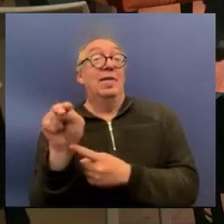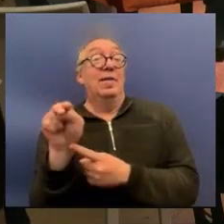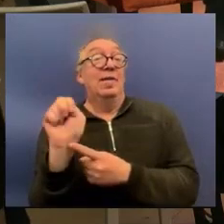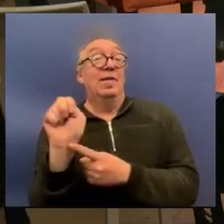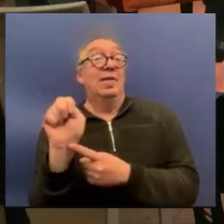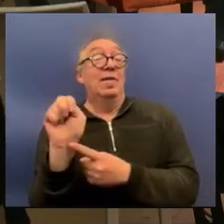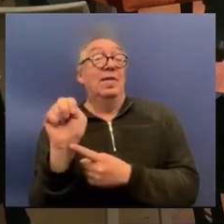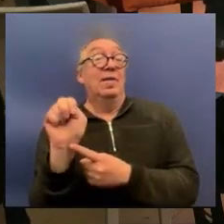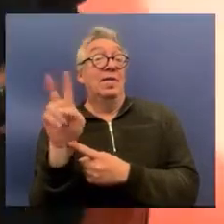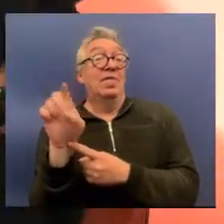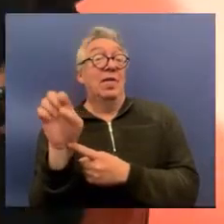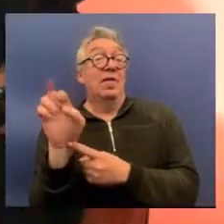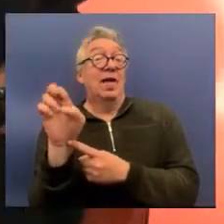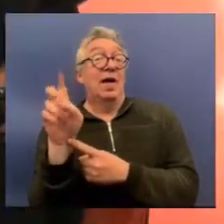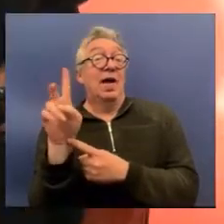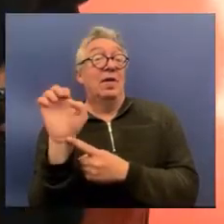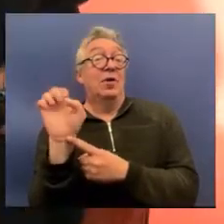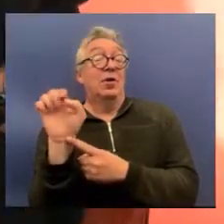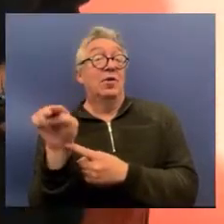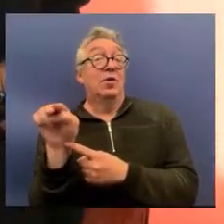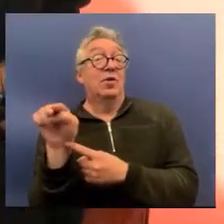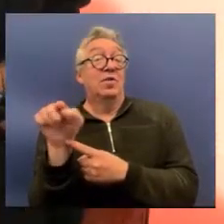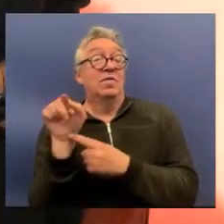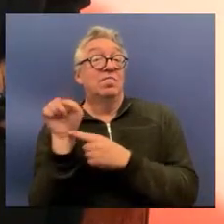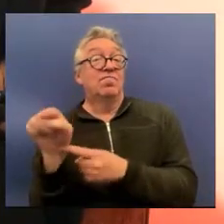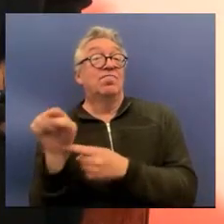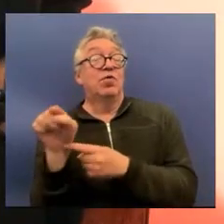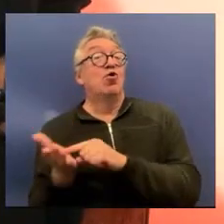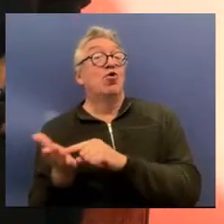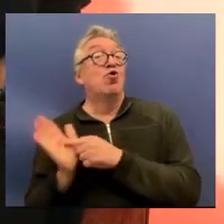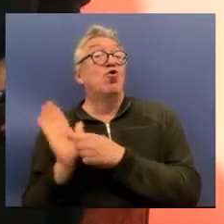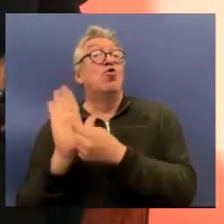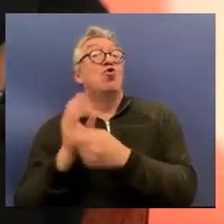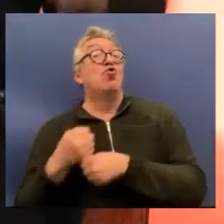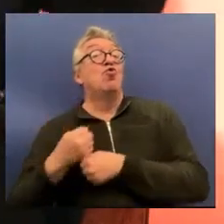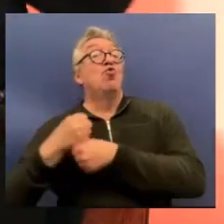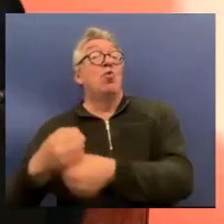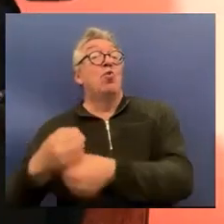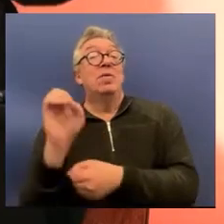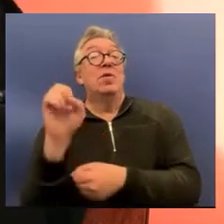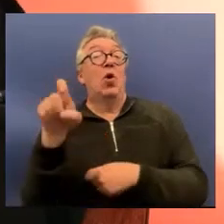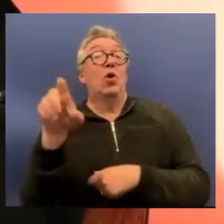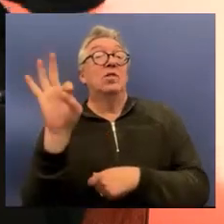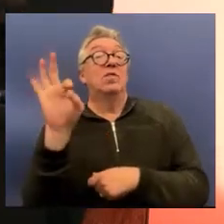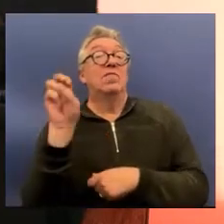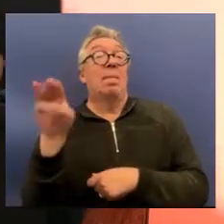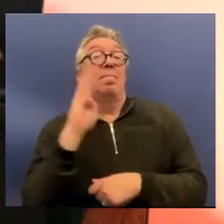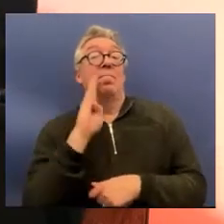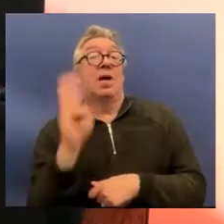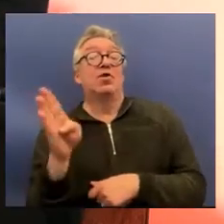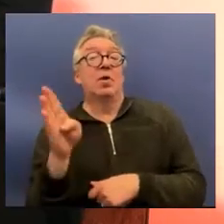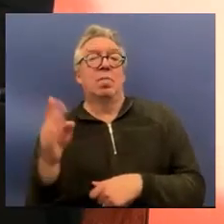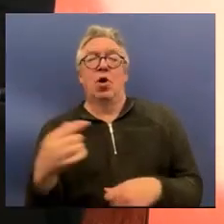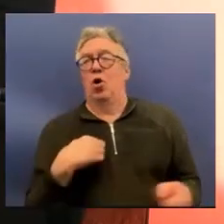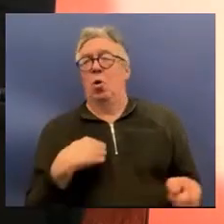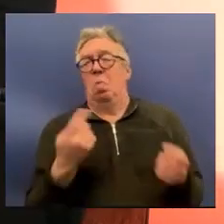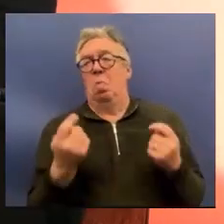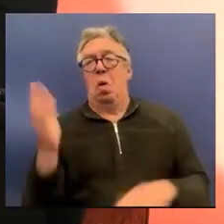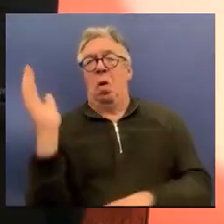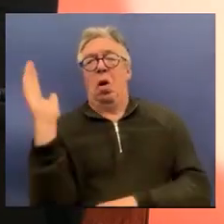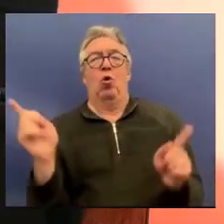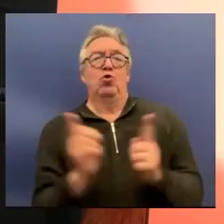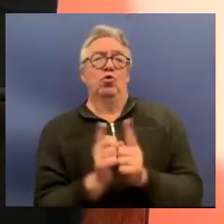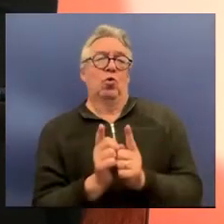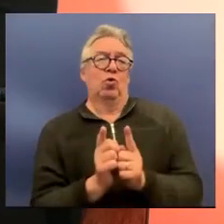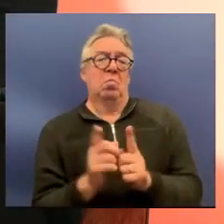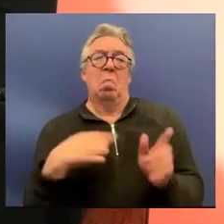Thank you. I'll try to be brief, and so we have a little more time to discuss. So what I will be presenting is a tool, an educational